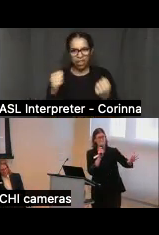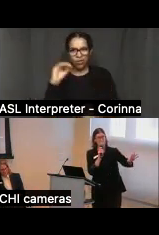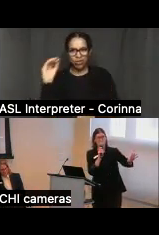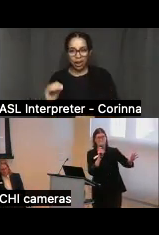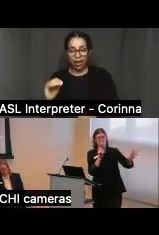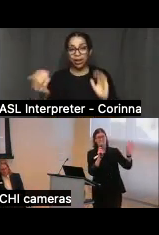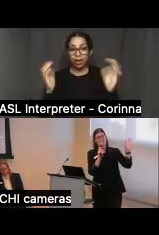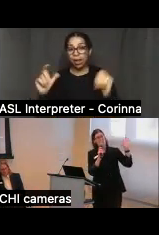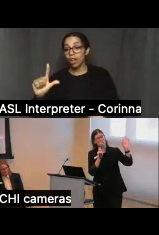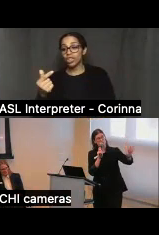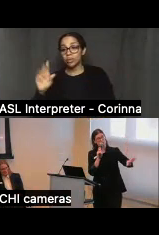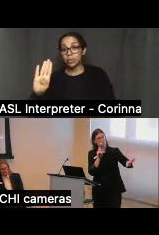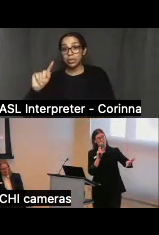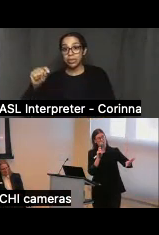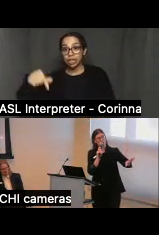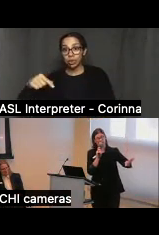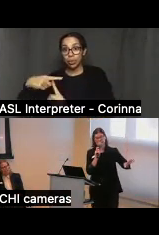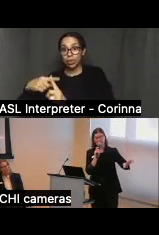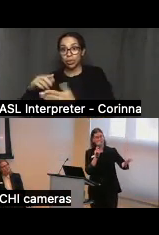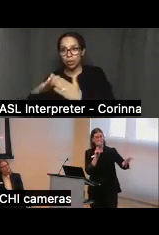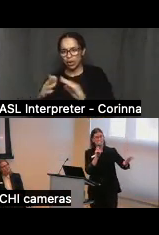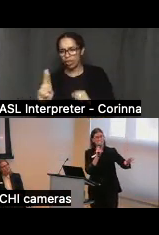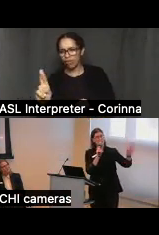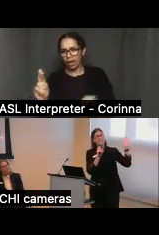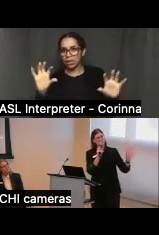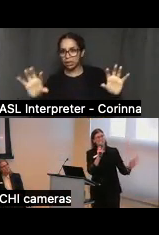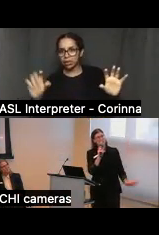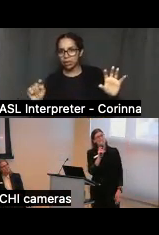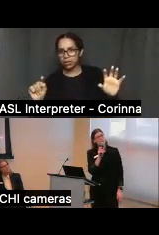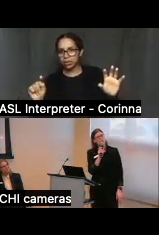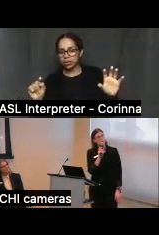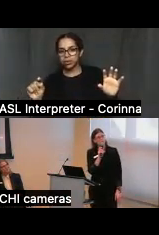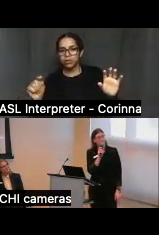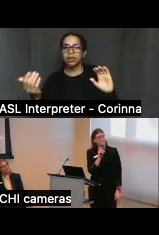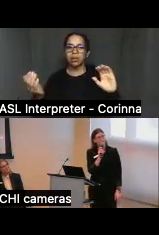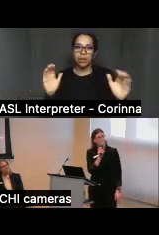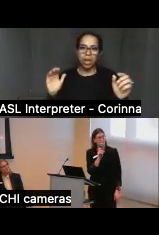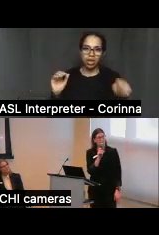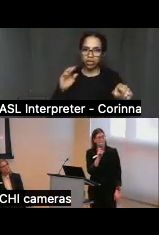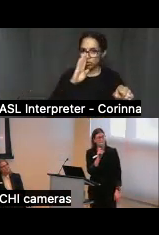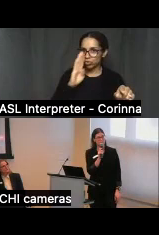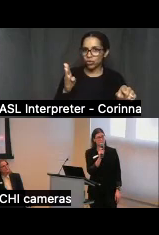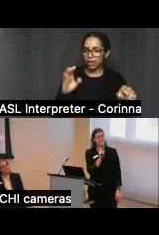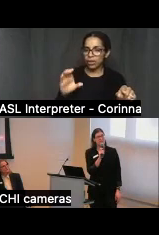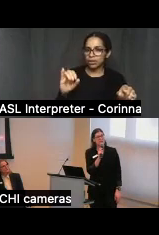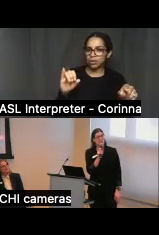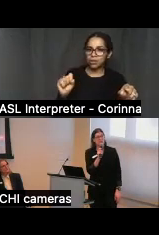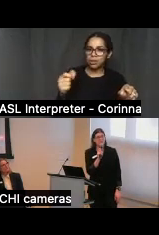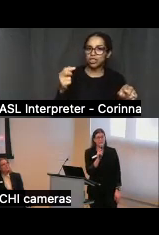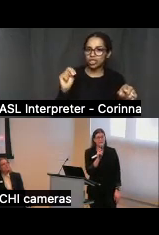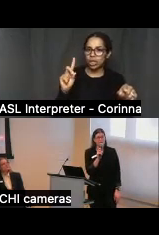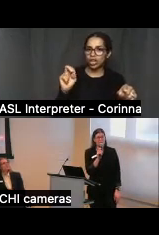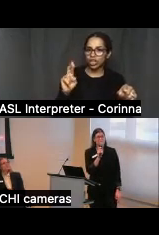LGBTQ plus community, which is on the right-hand side of the screen, for those who are straight and cisgender. And